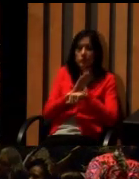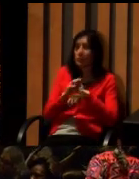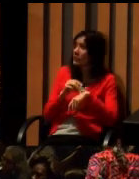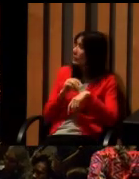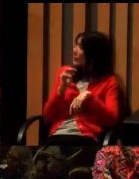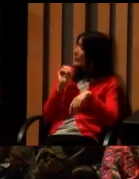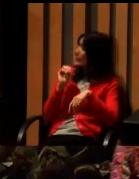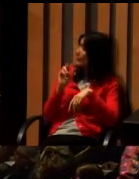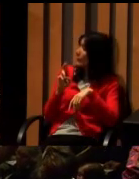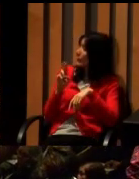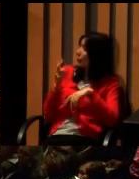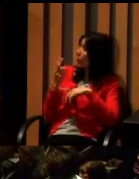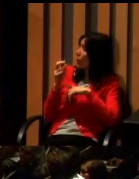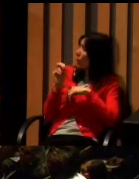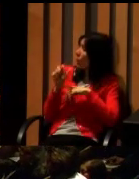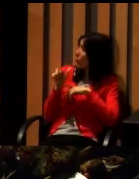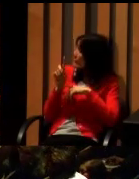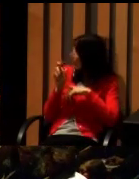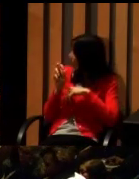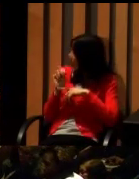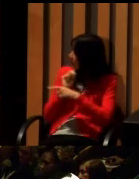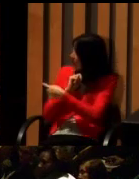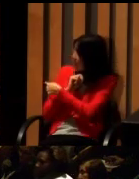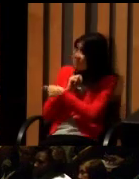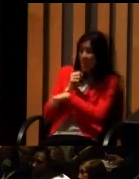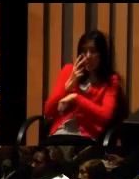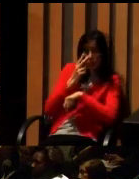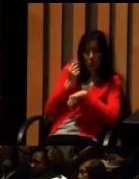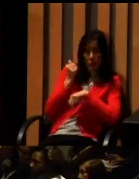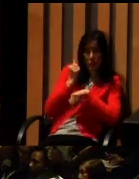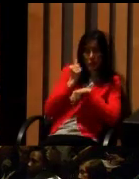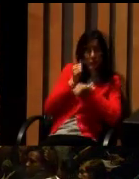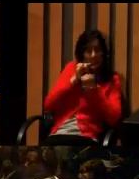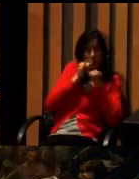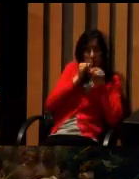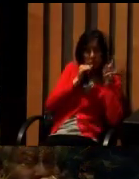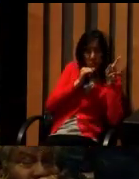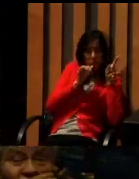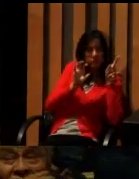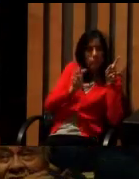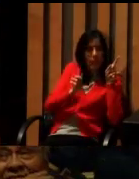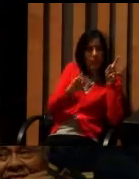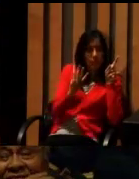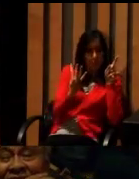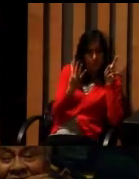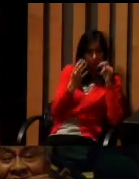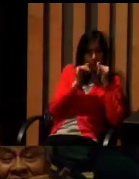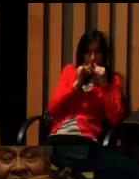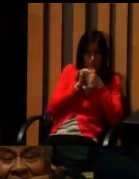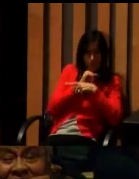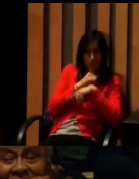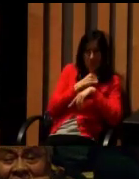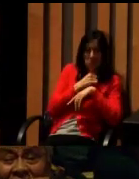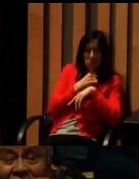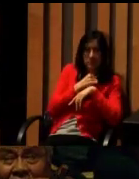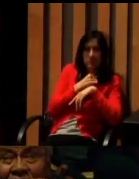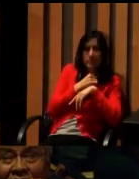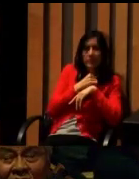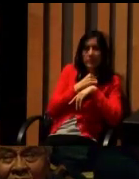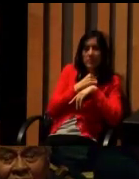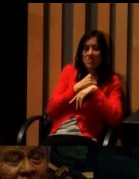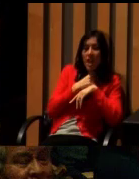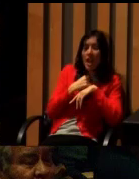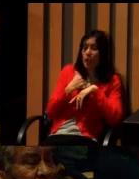you being interviewed out here after the last session by Channel 4. And the gentleman, even